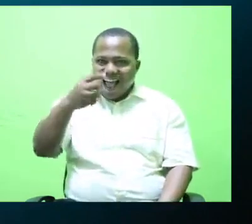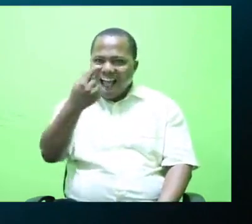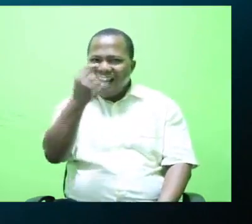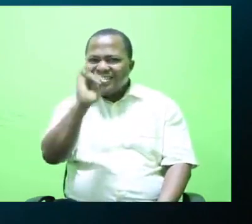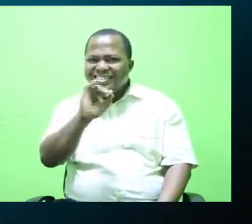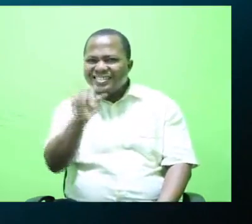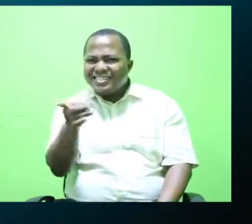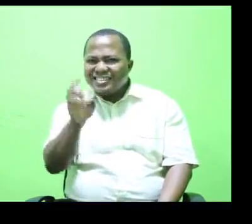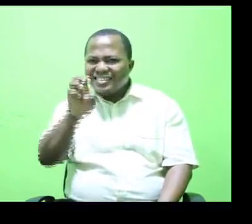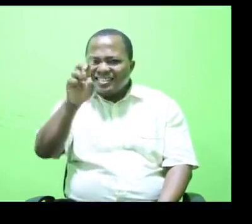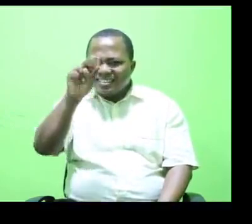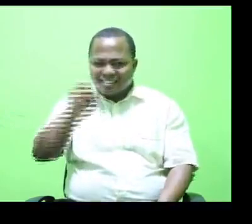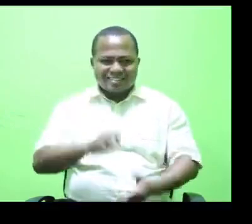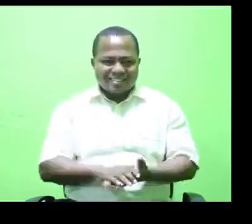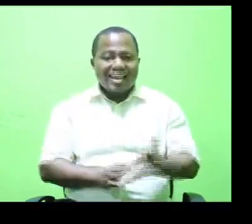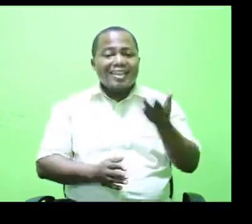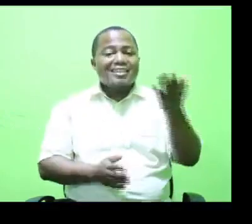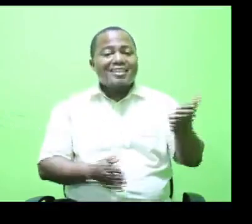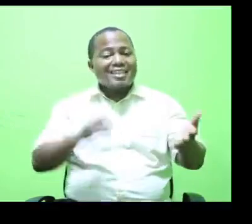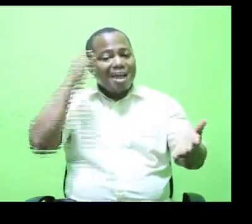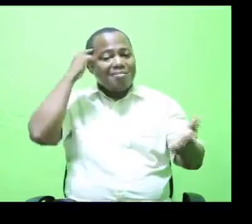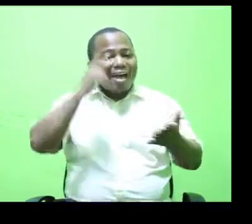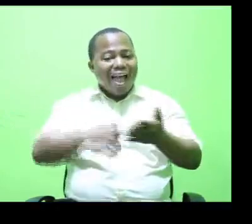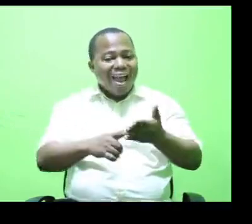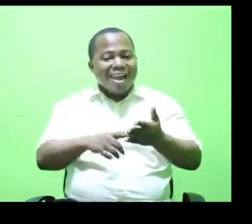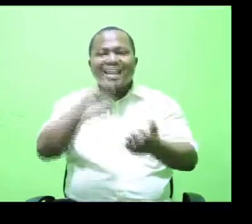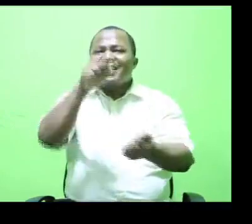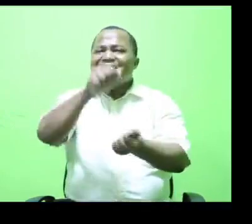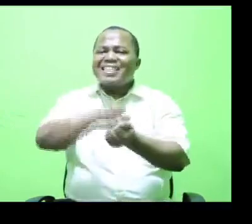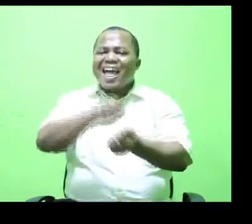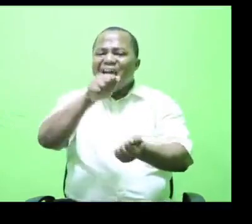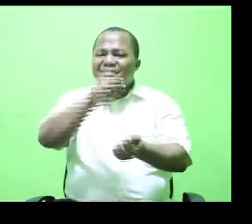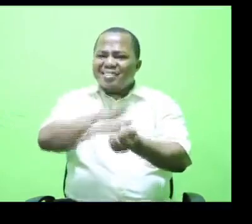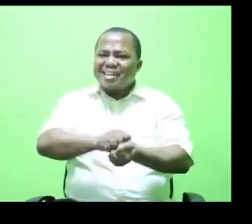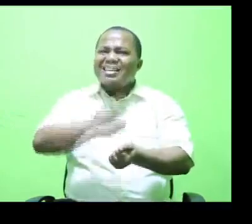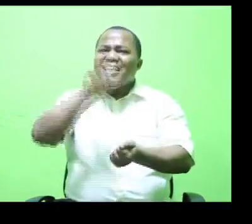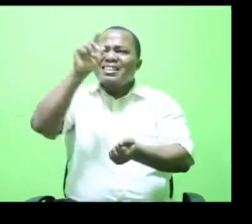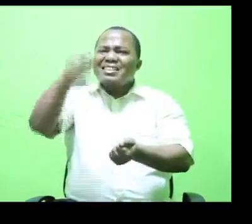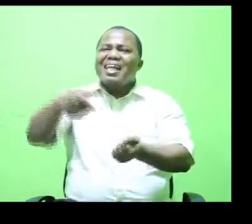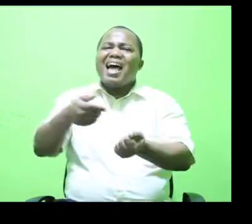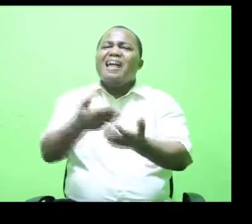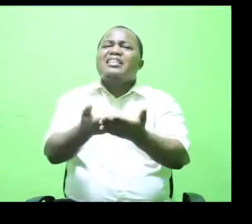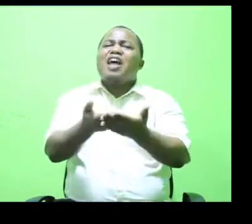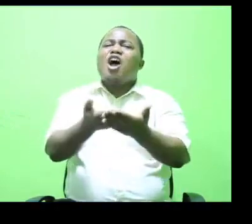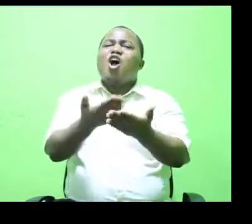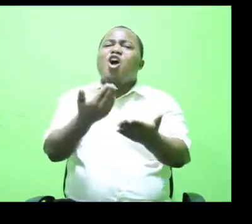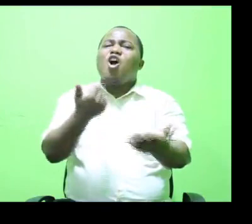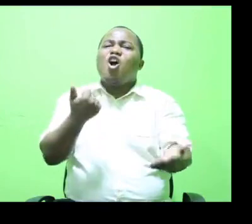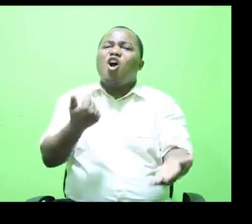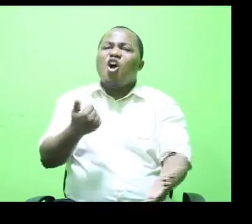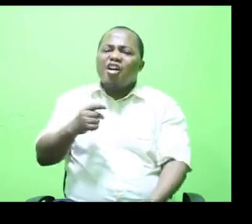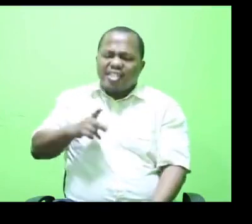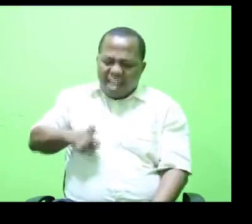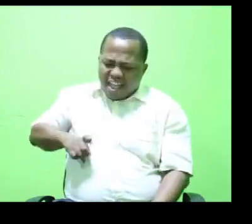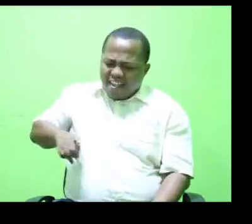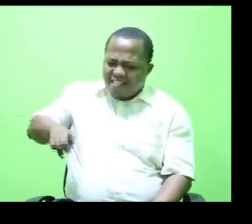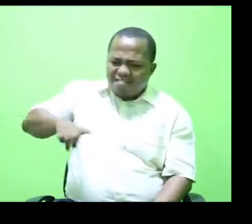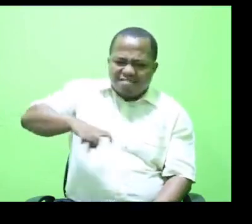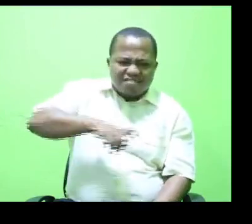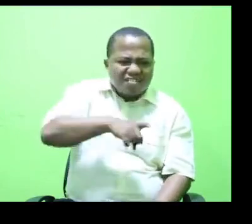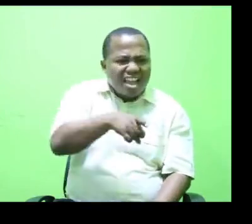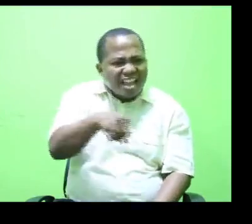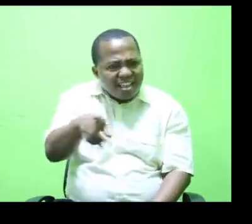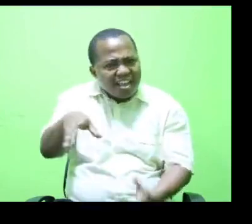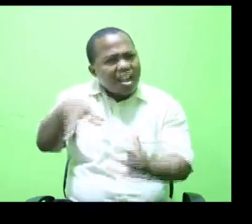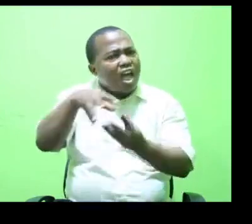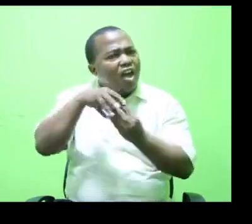done. Can be defined as the substances can cause infections and